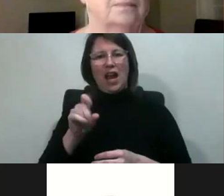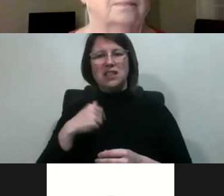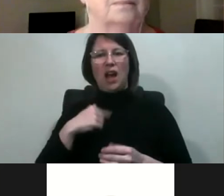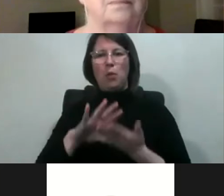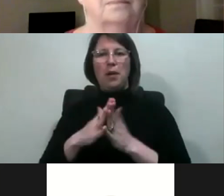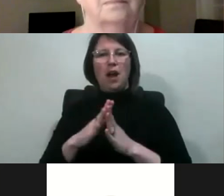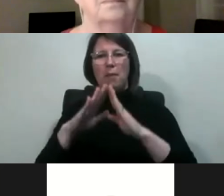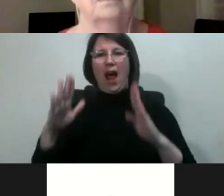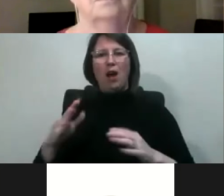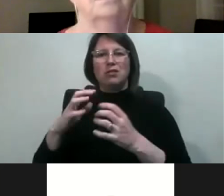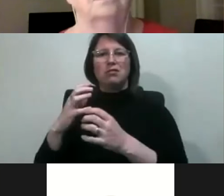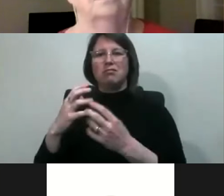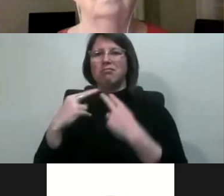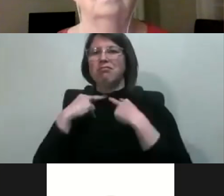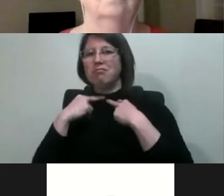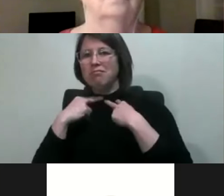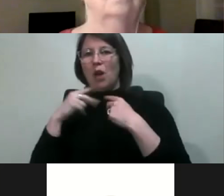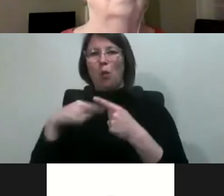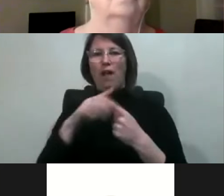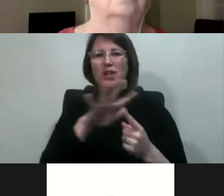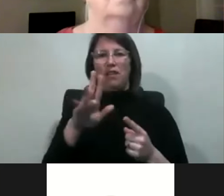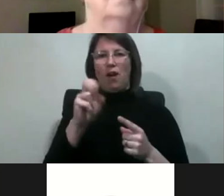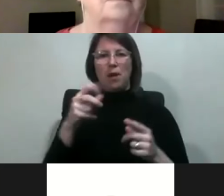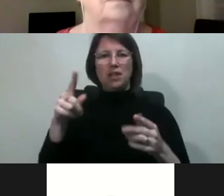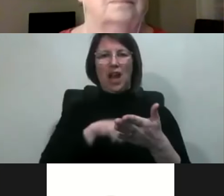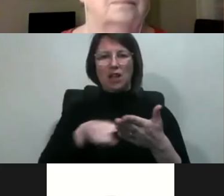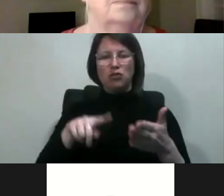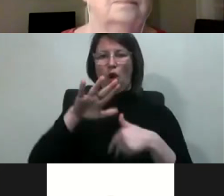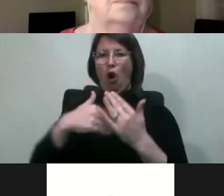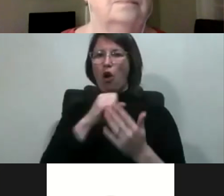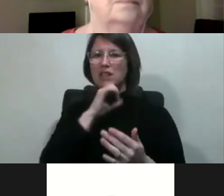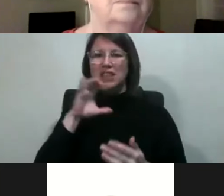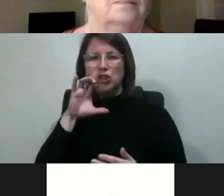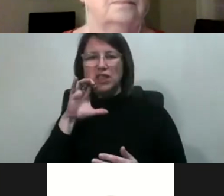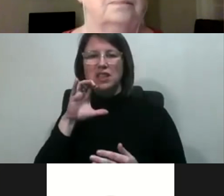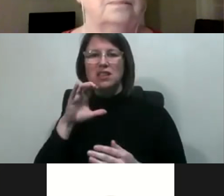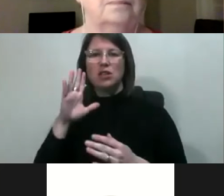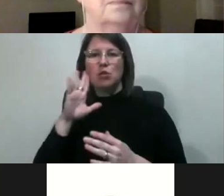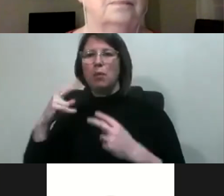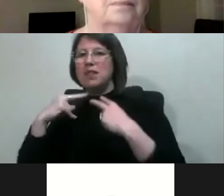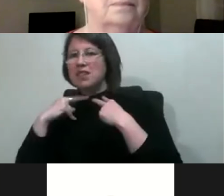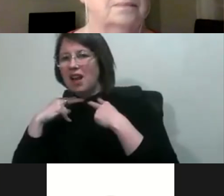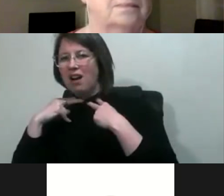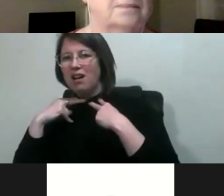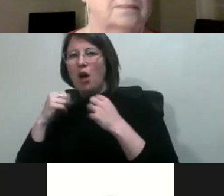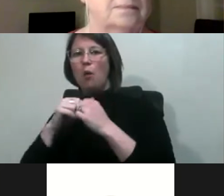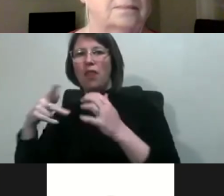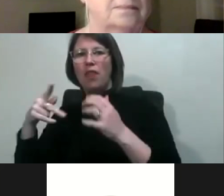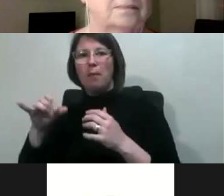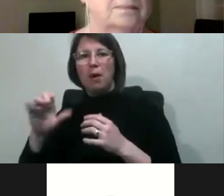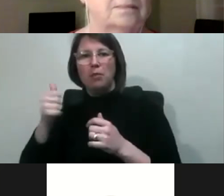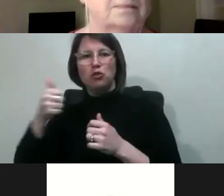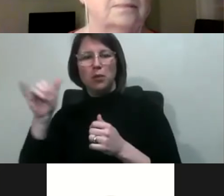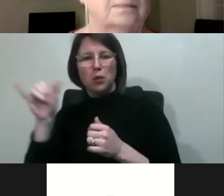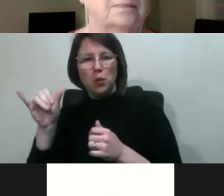when the 55 bus route is canceled. It will also make all the senior citizens at St. Cecilia's House stranded without public transportation as well.